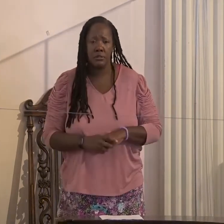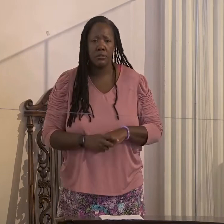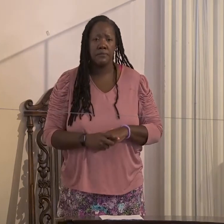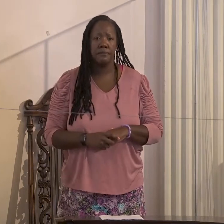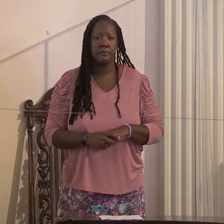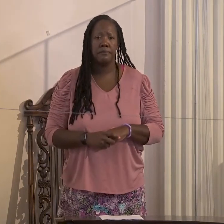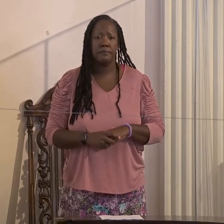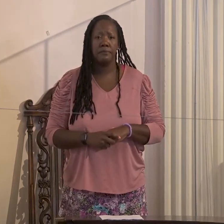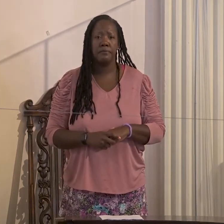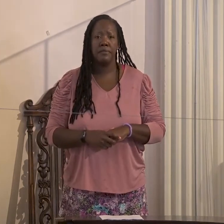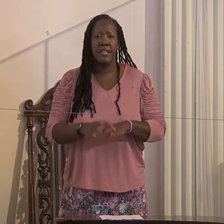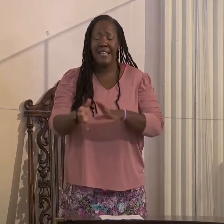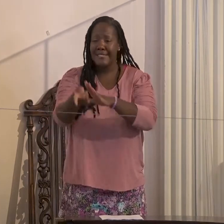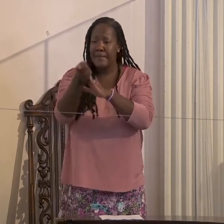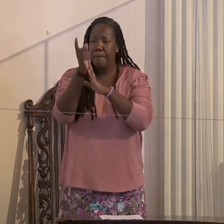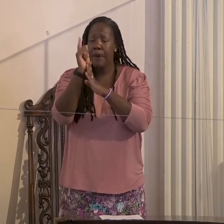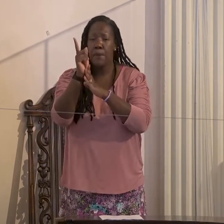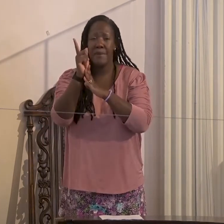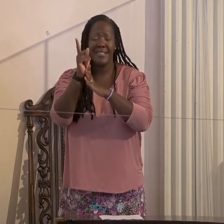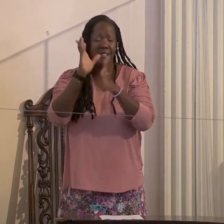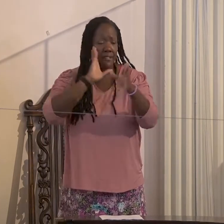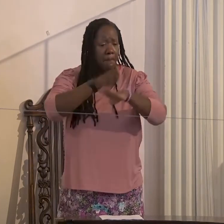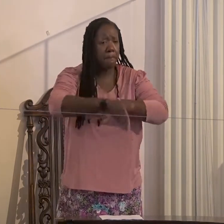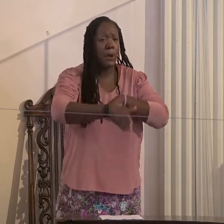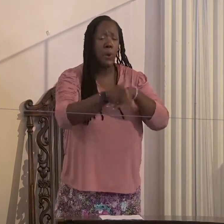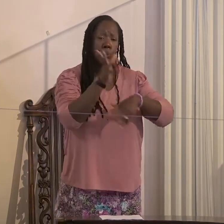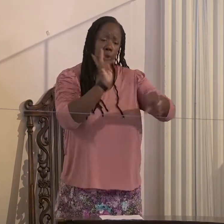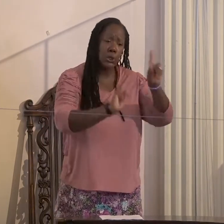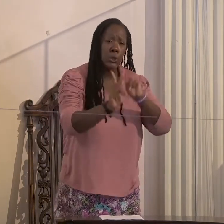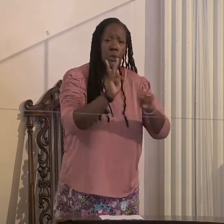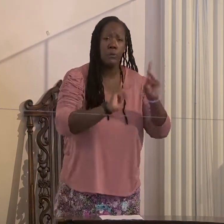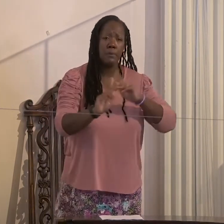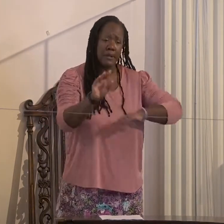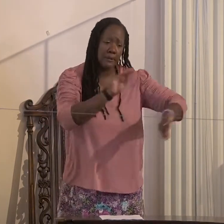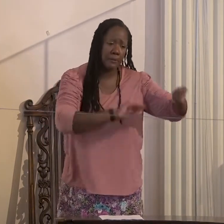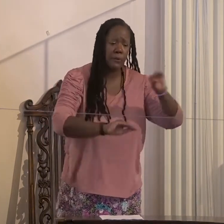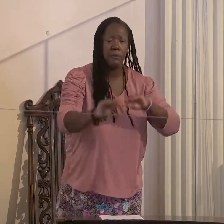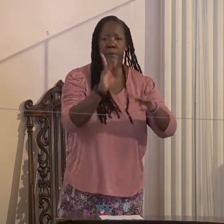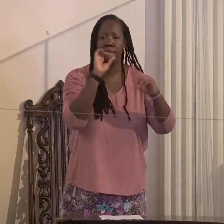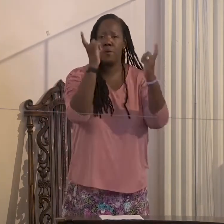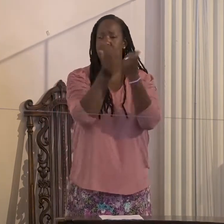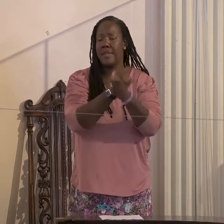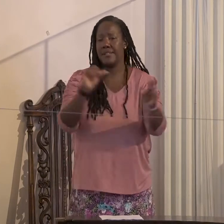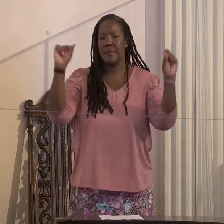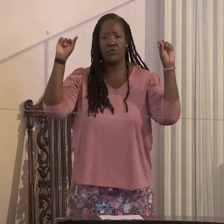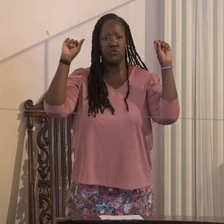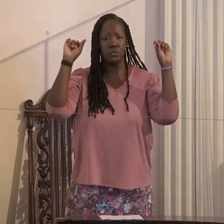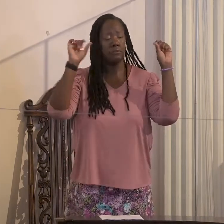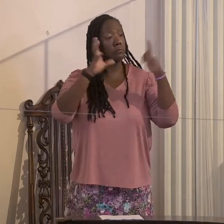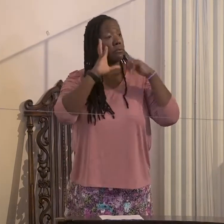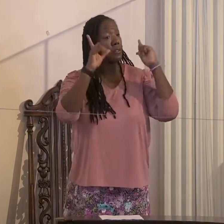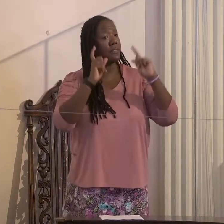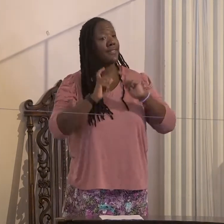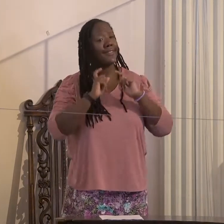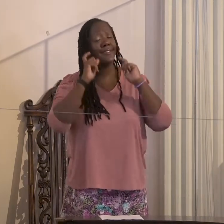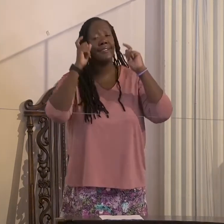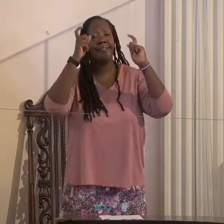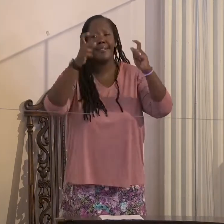kairotic moment, the post-human movement for emancipation, the gift